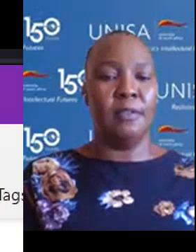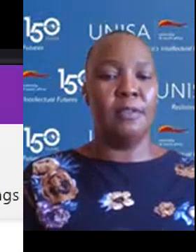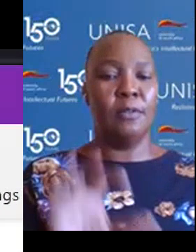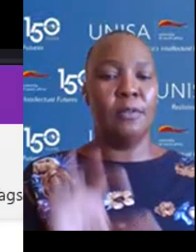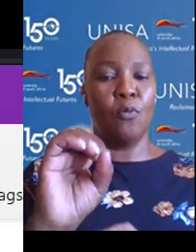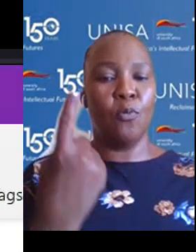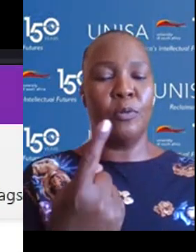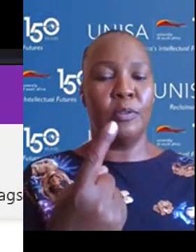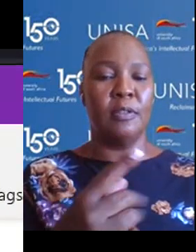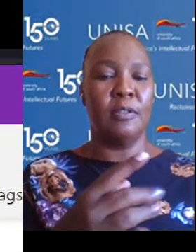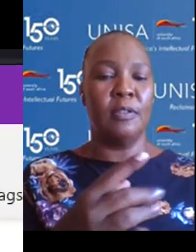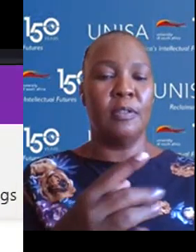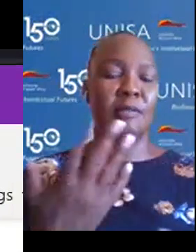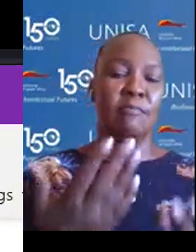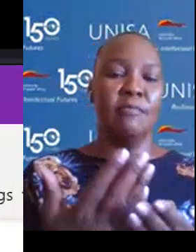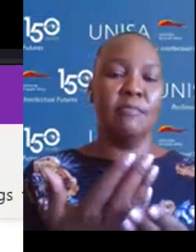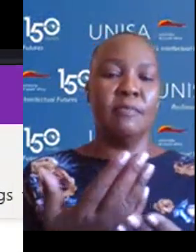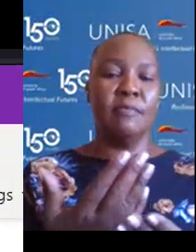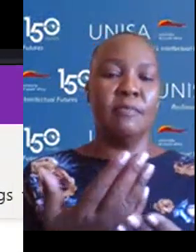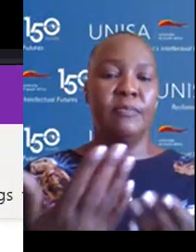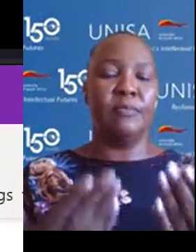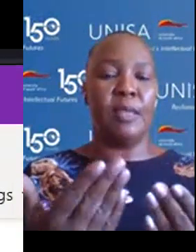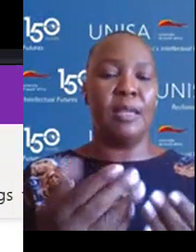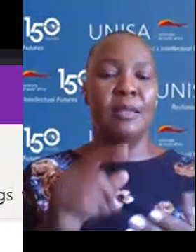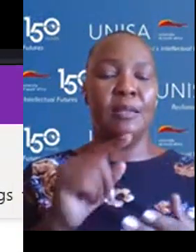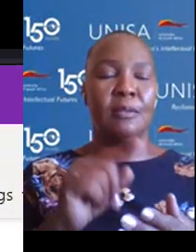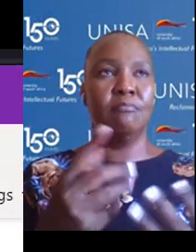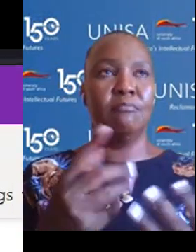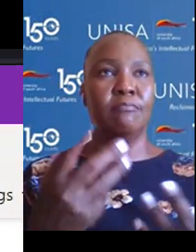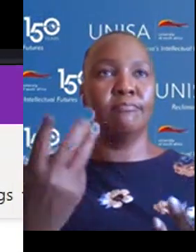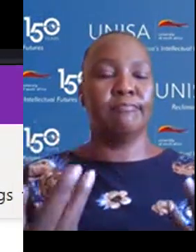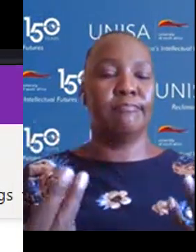01, and say that is the